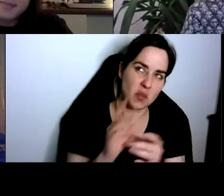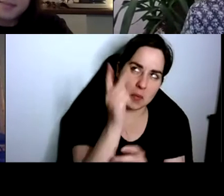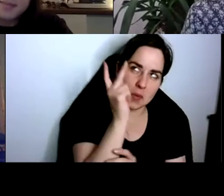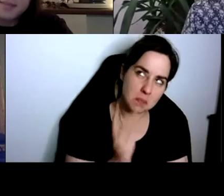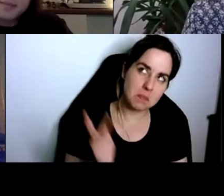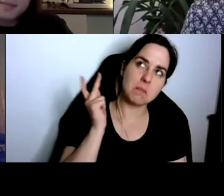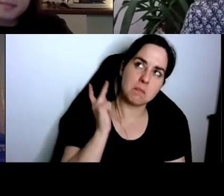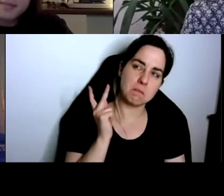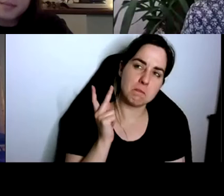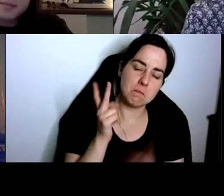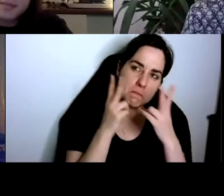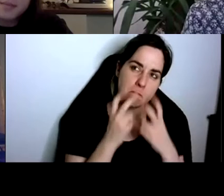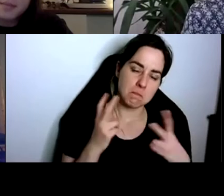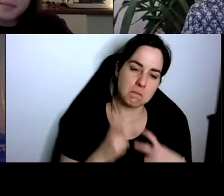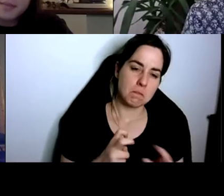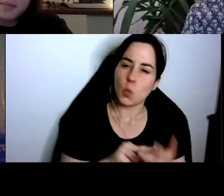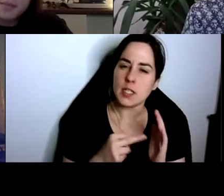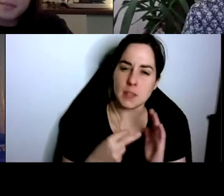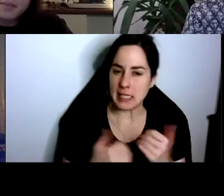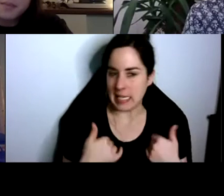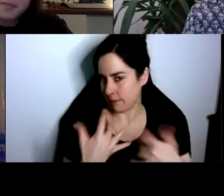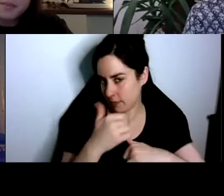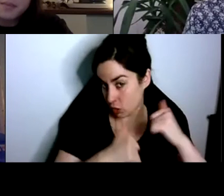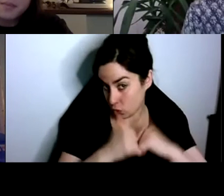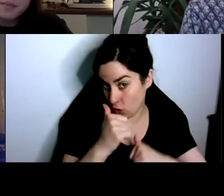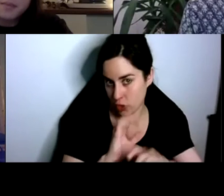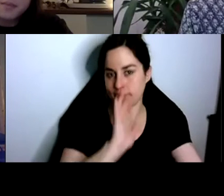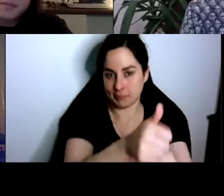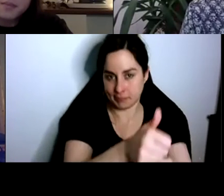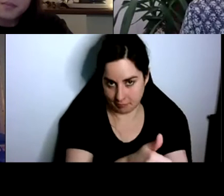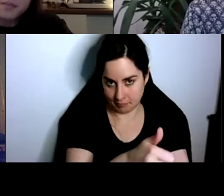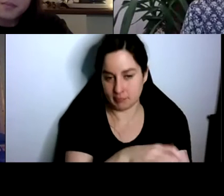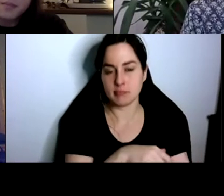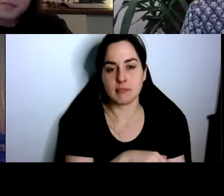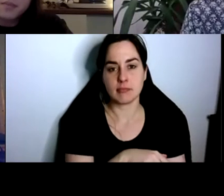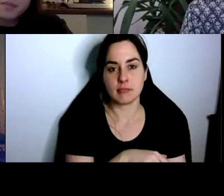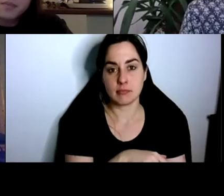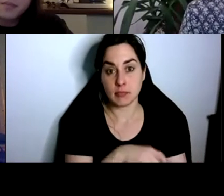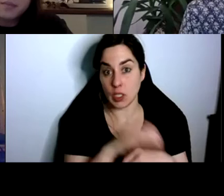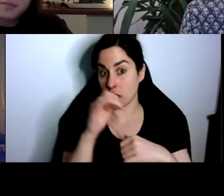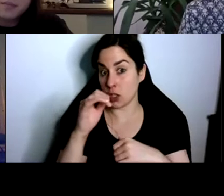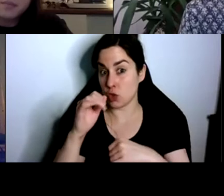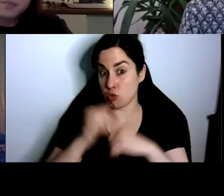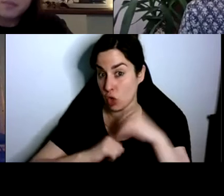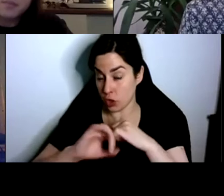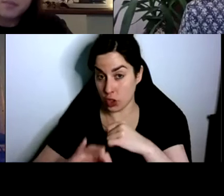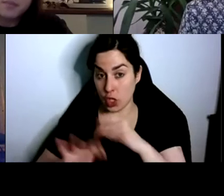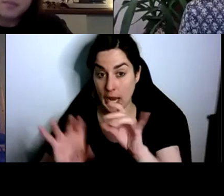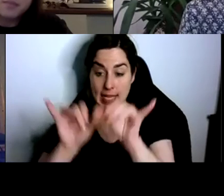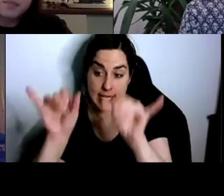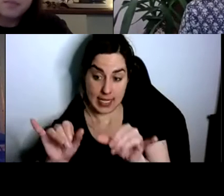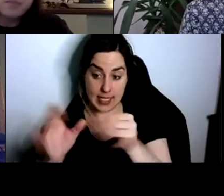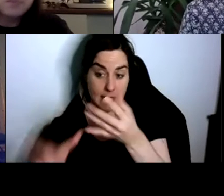What does it mean to have structures in place as helpful assistance, and then,